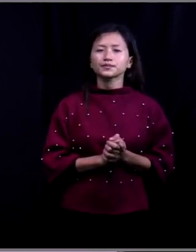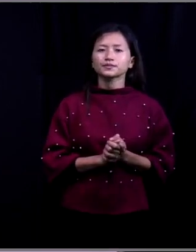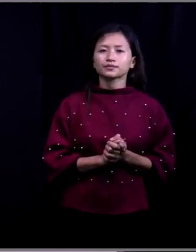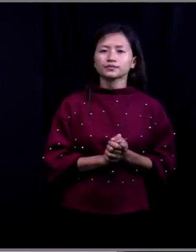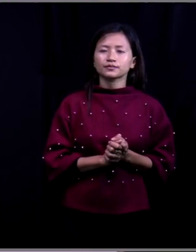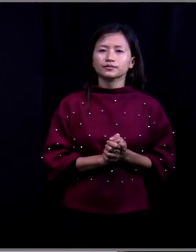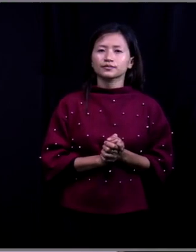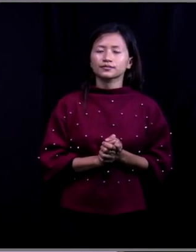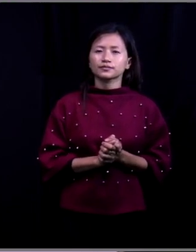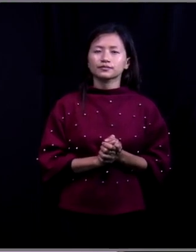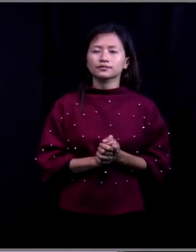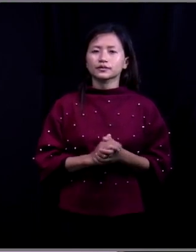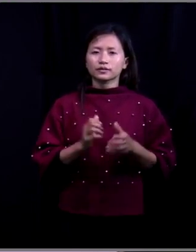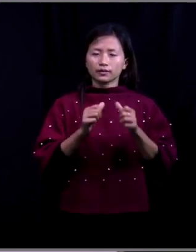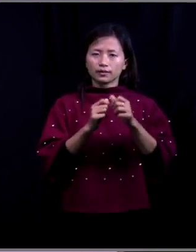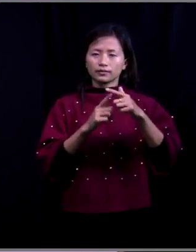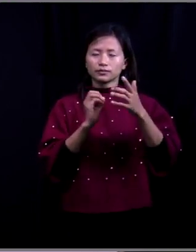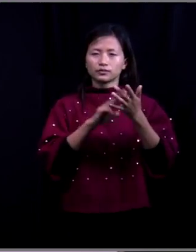1 mole of hydrogen atom,